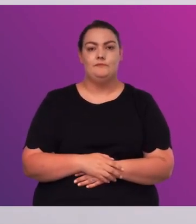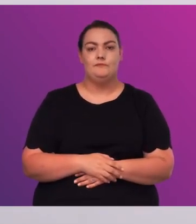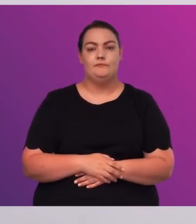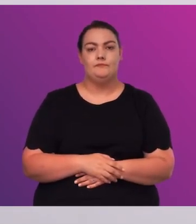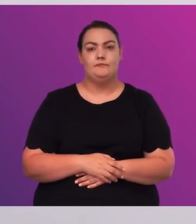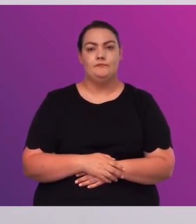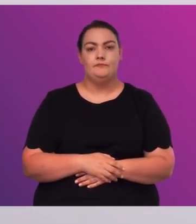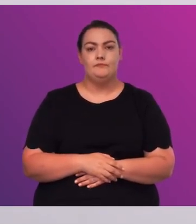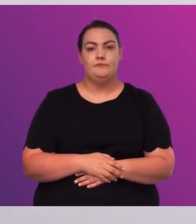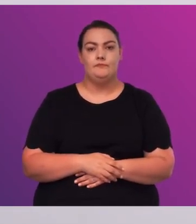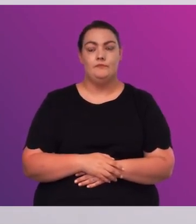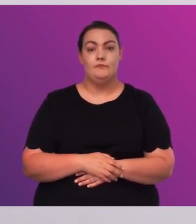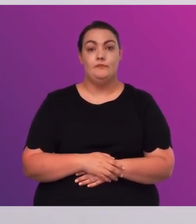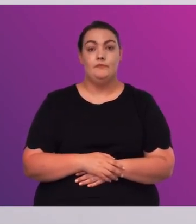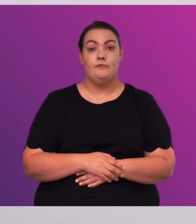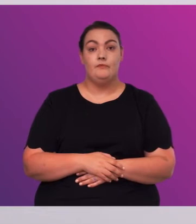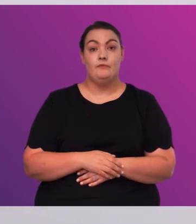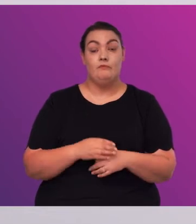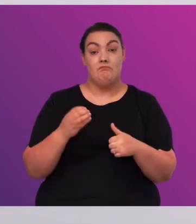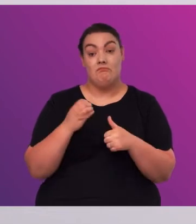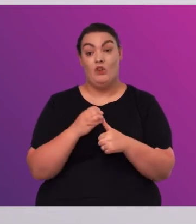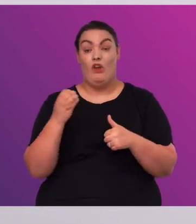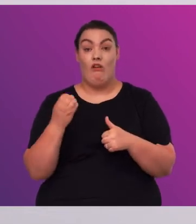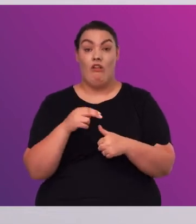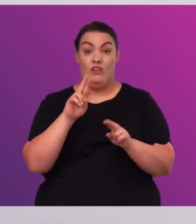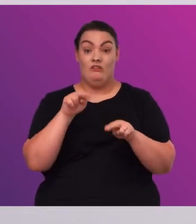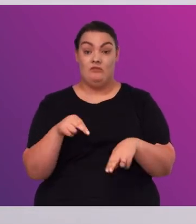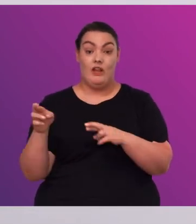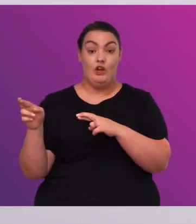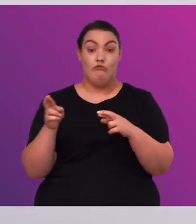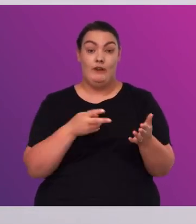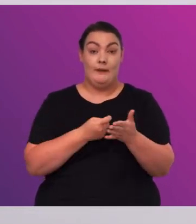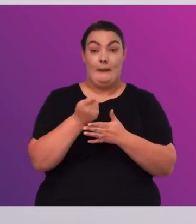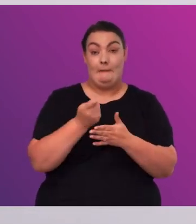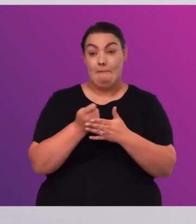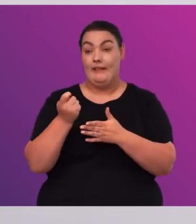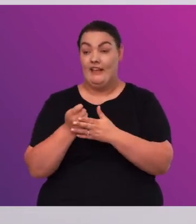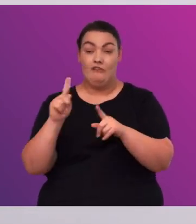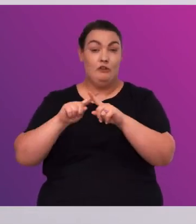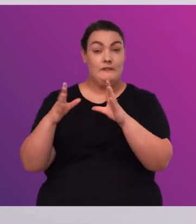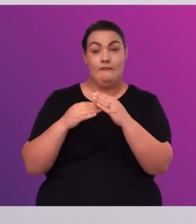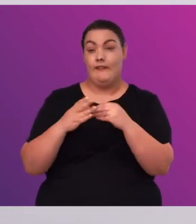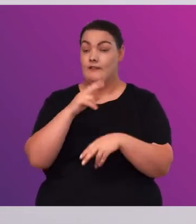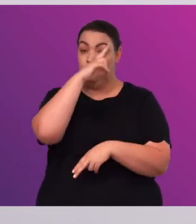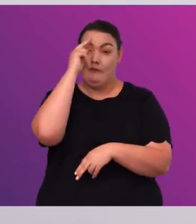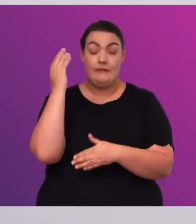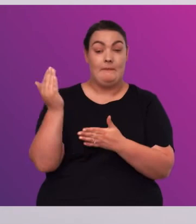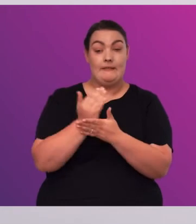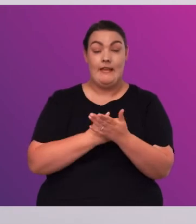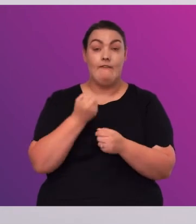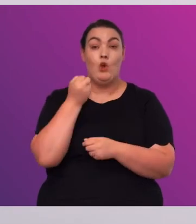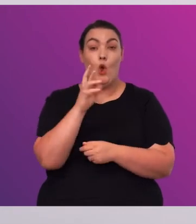Another option you have with your current account is to make regular payments from your account for things like rent or